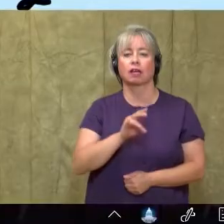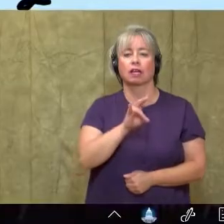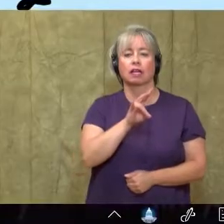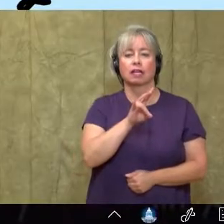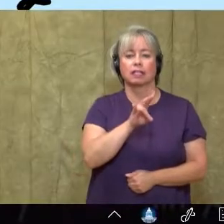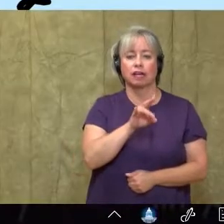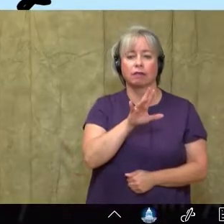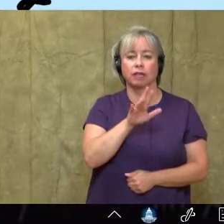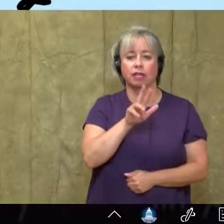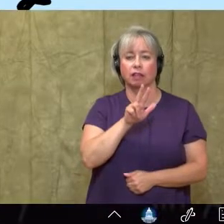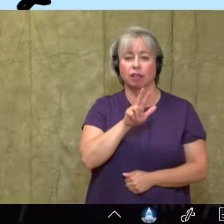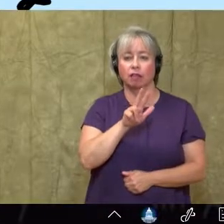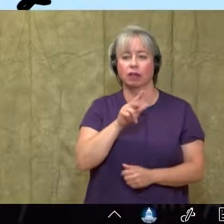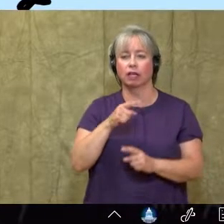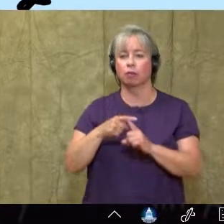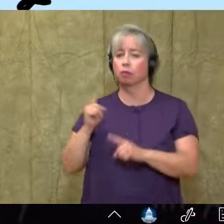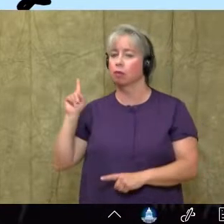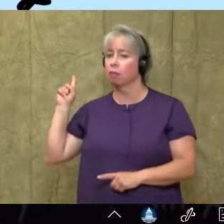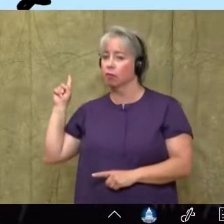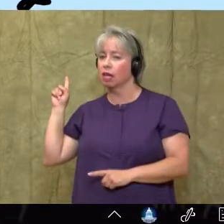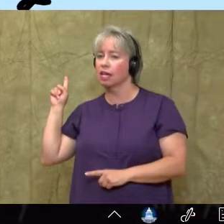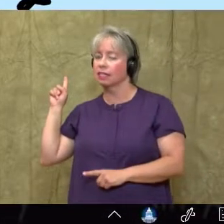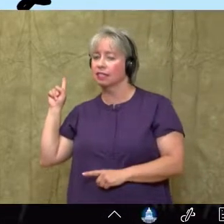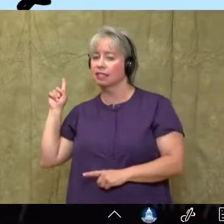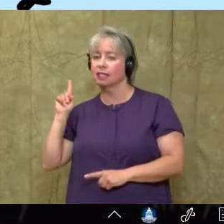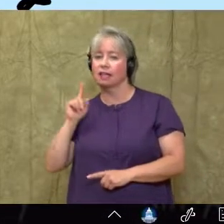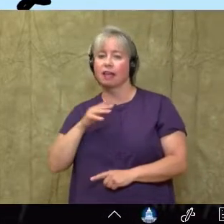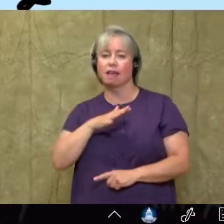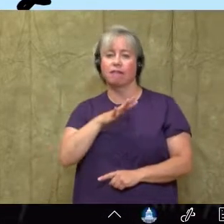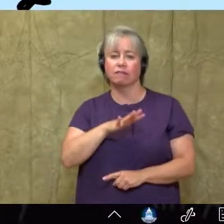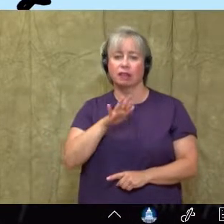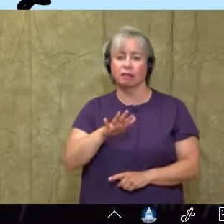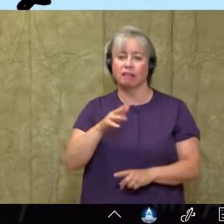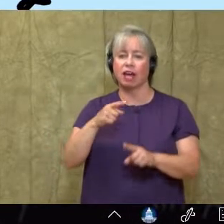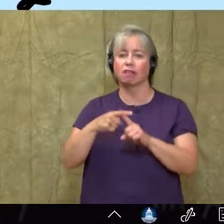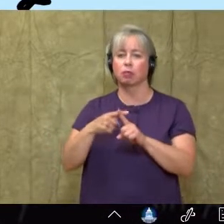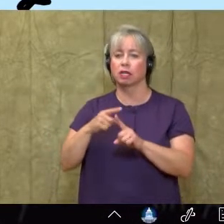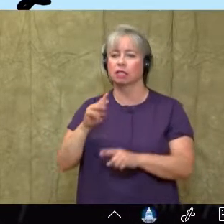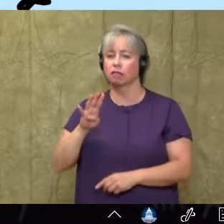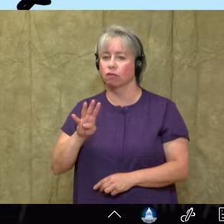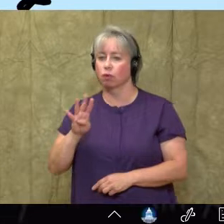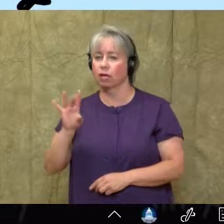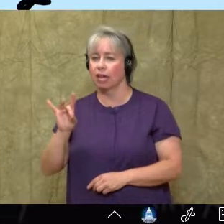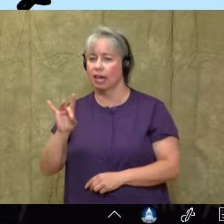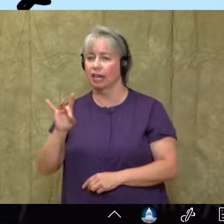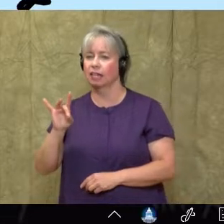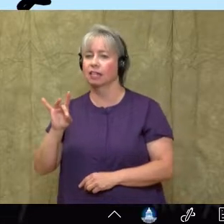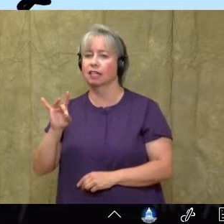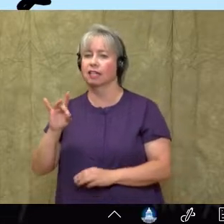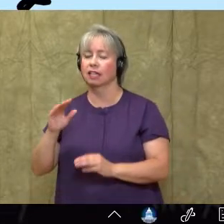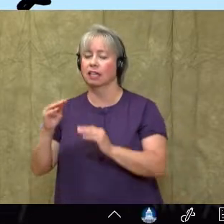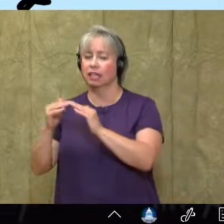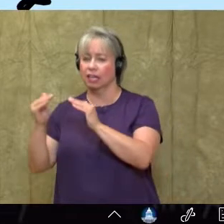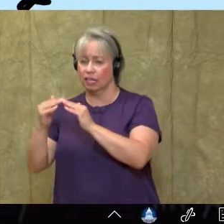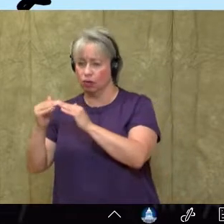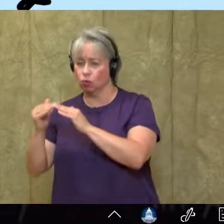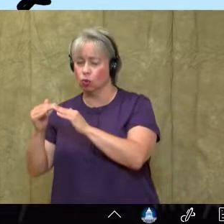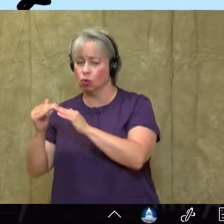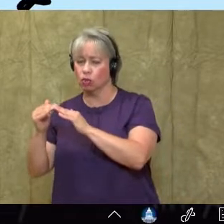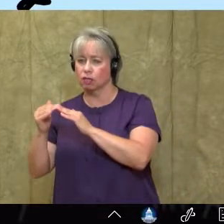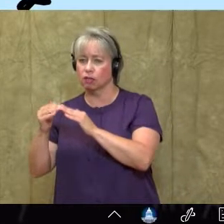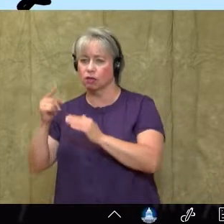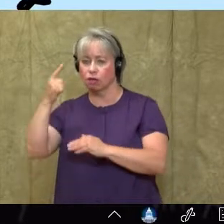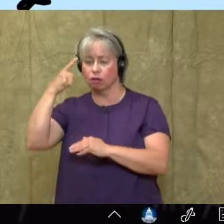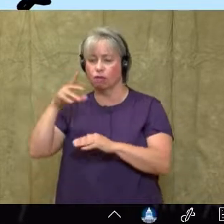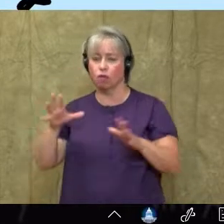plus 55 plus 48 so that we can get his total amount of distance that